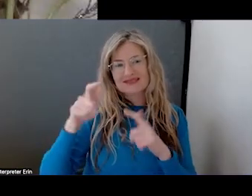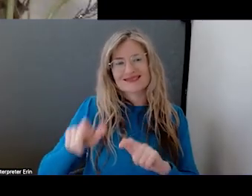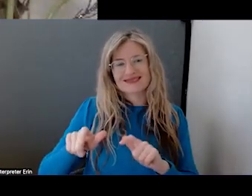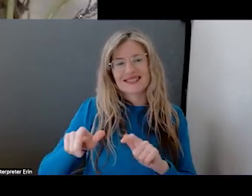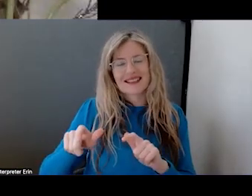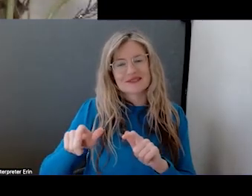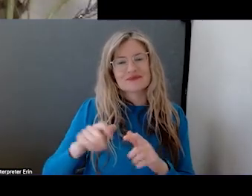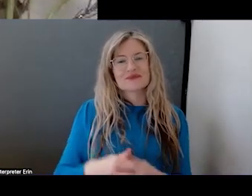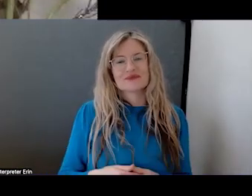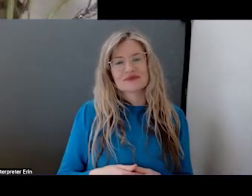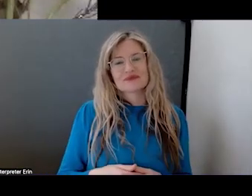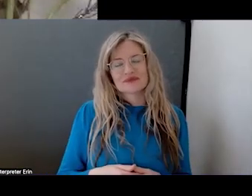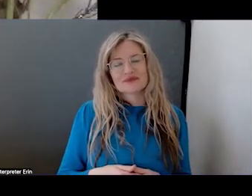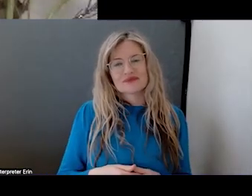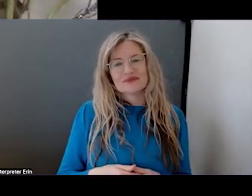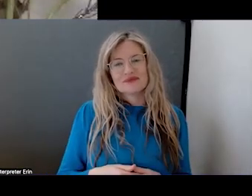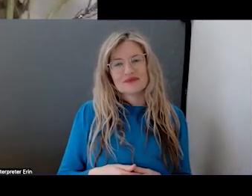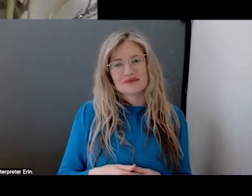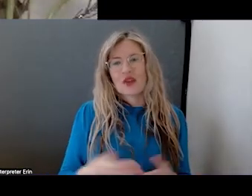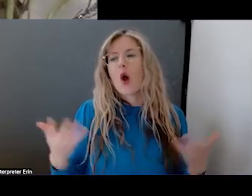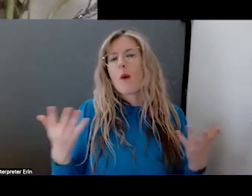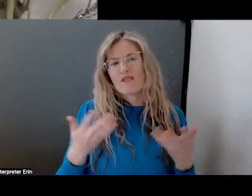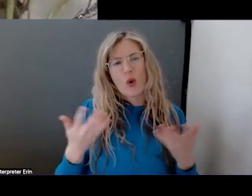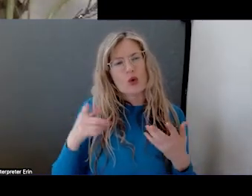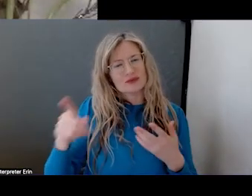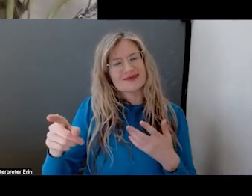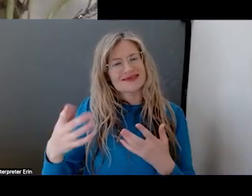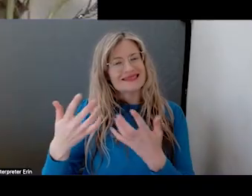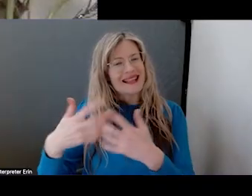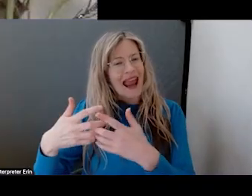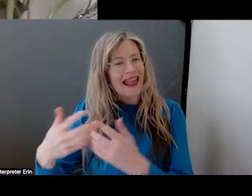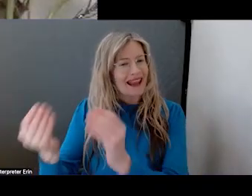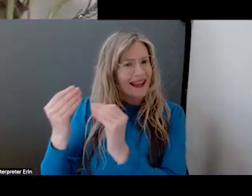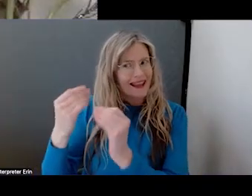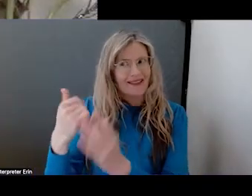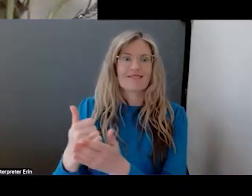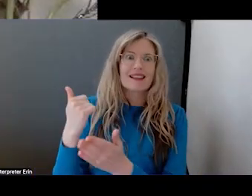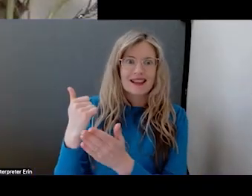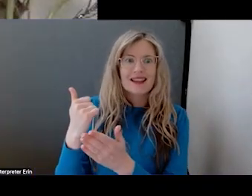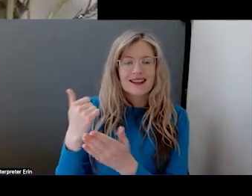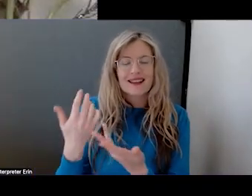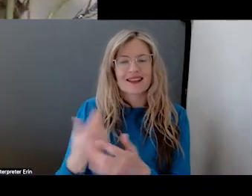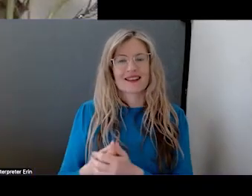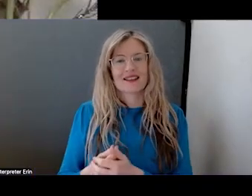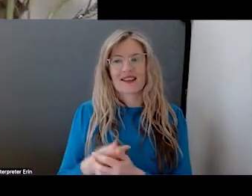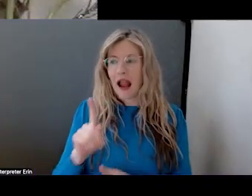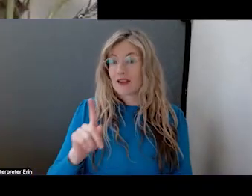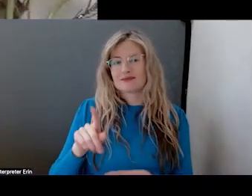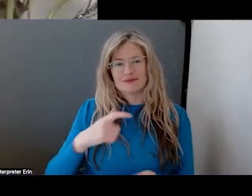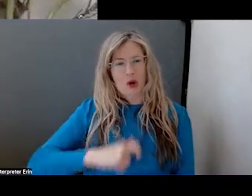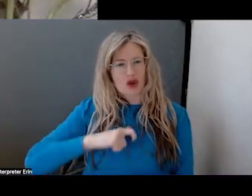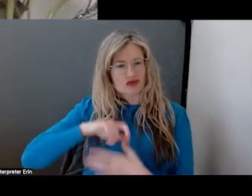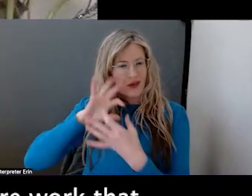some really great, techniques to draw upon and develop, and also the personal kind of like connection I had with